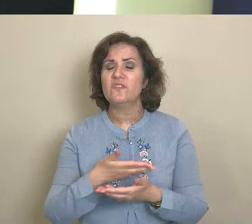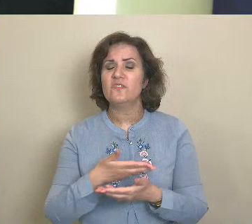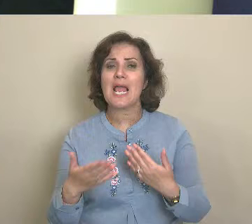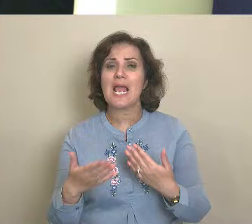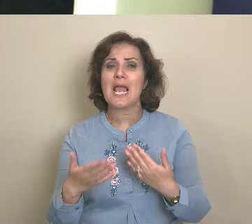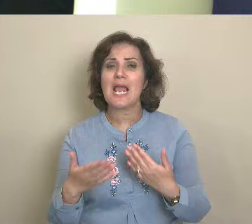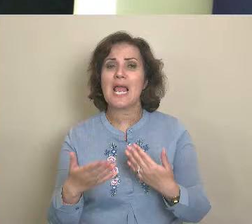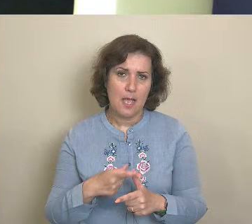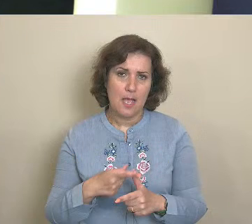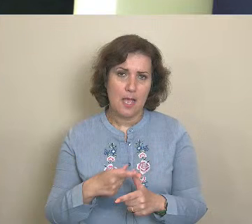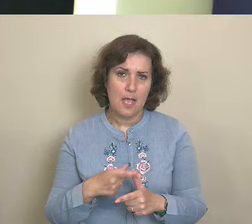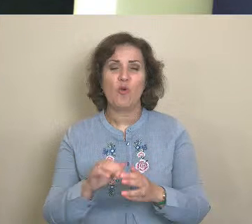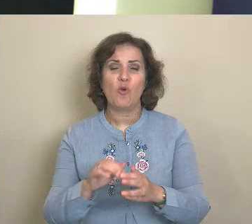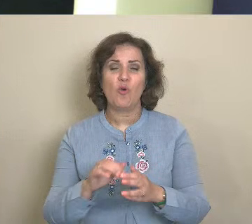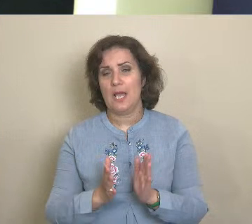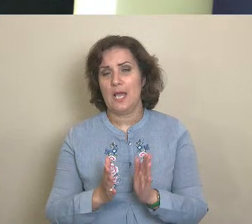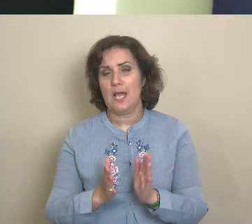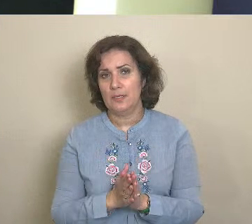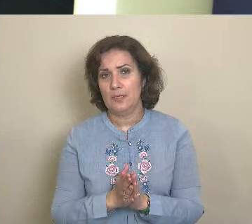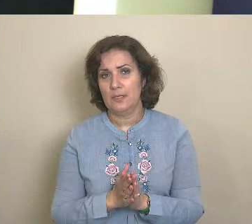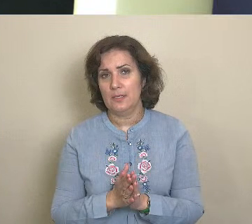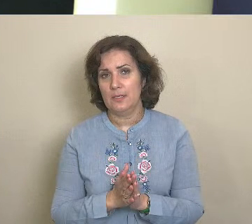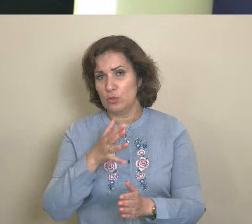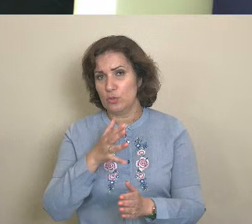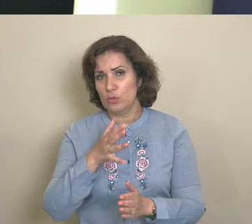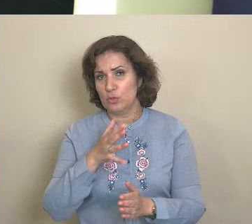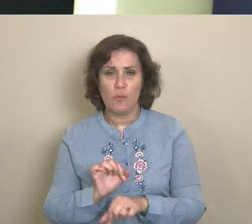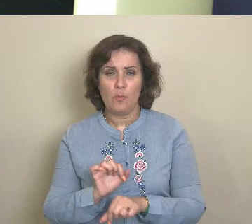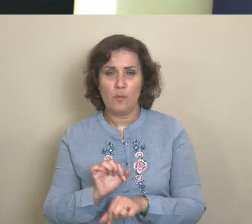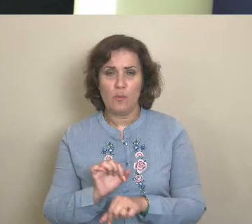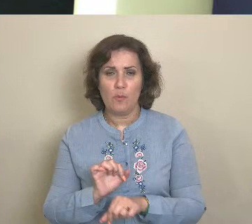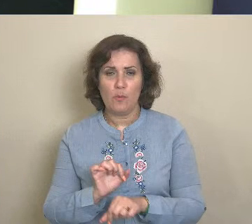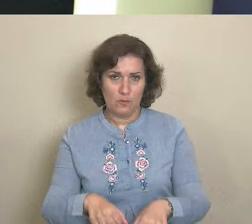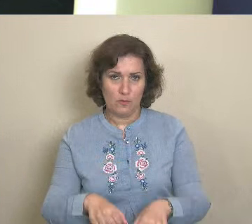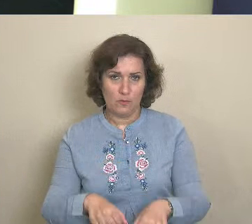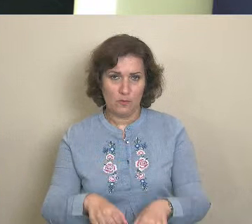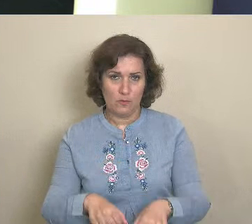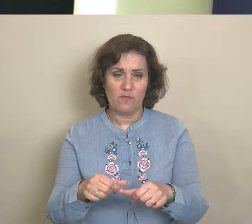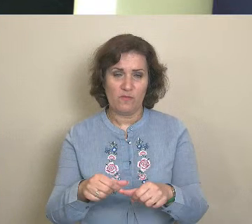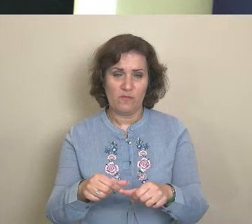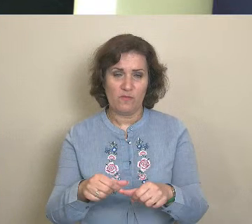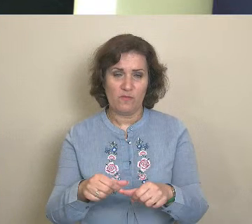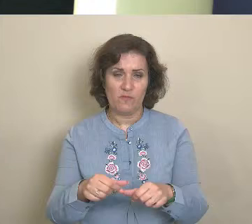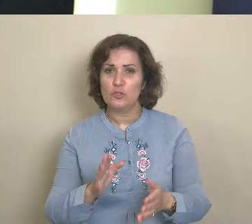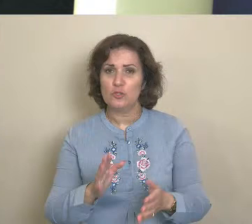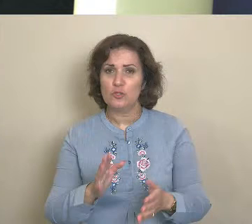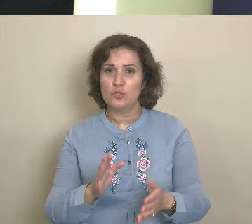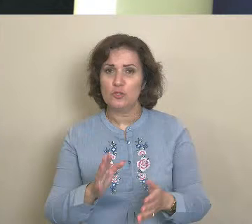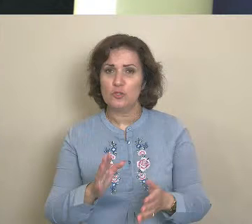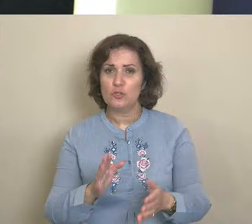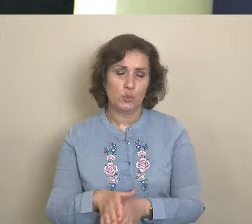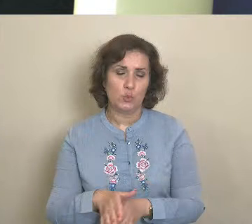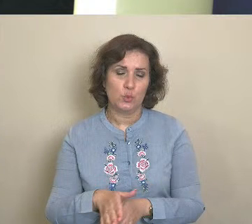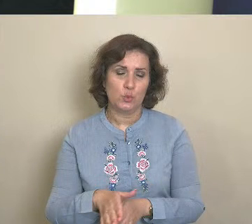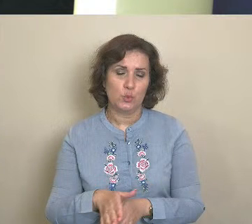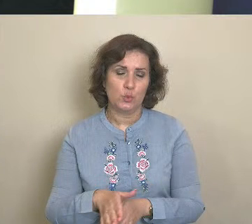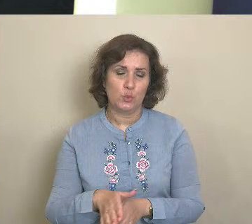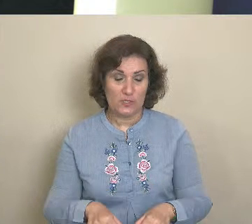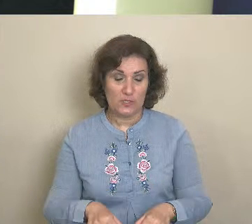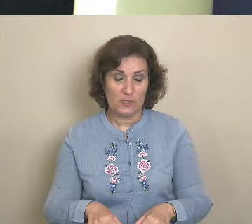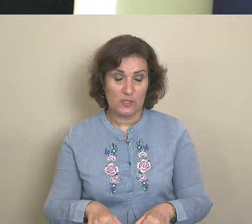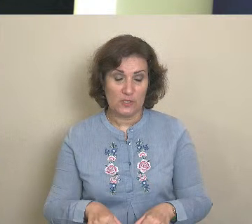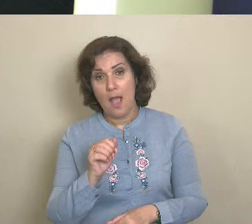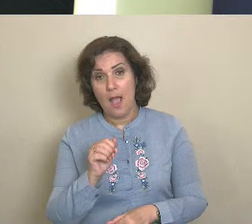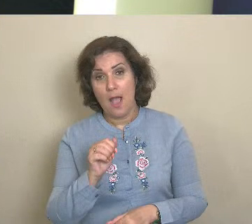that's why we should respond to any infringements, and we should either terminate the mandate